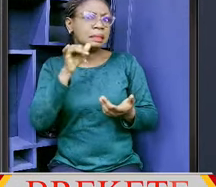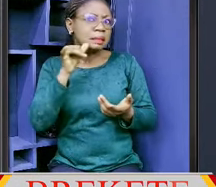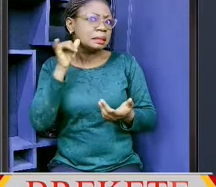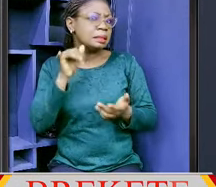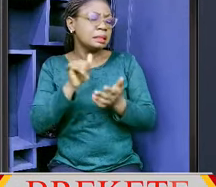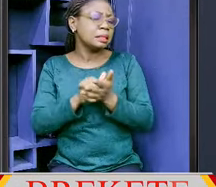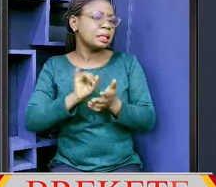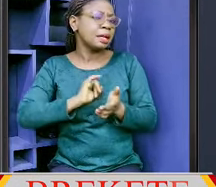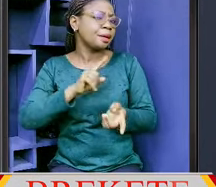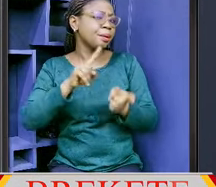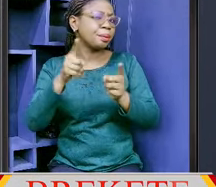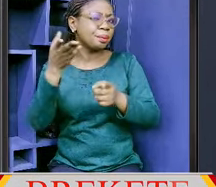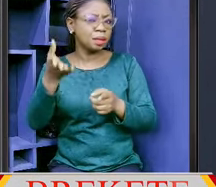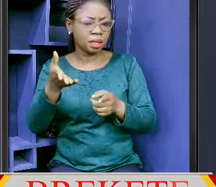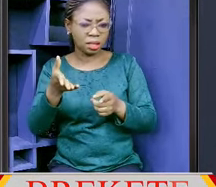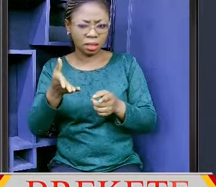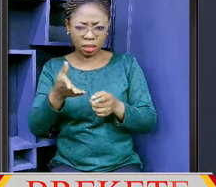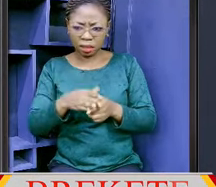me.